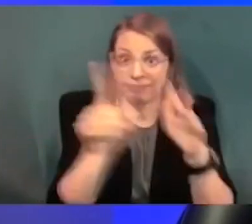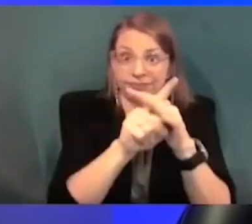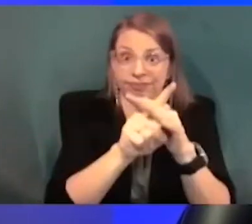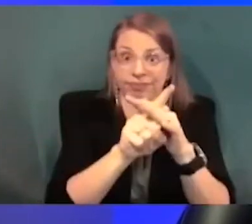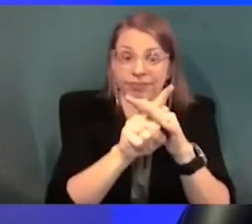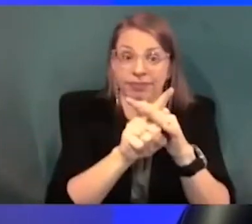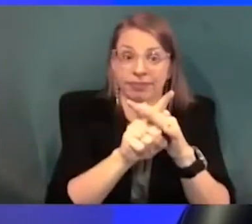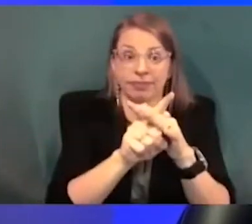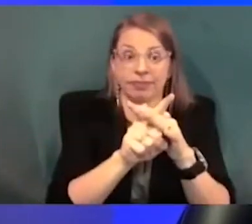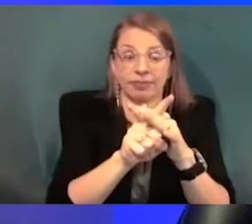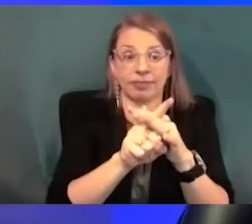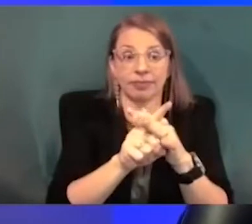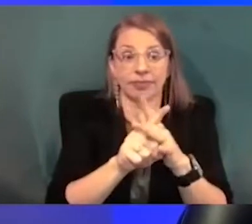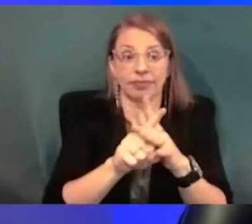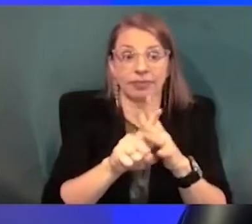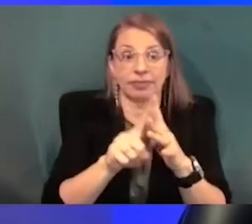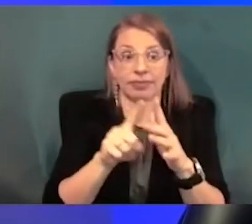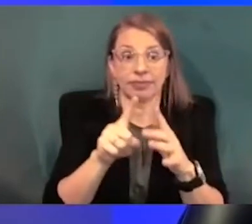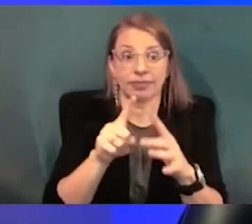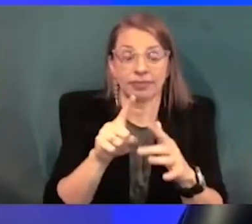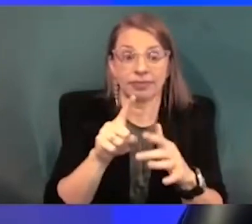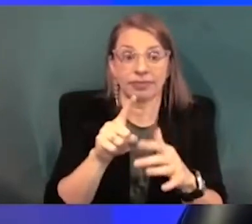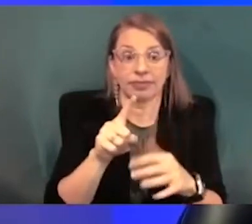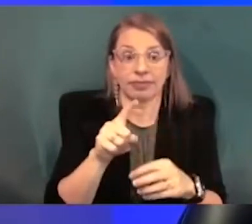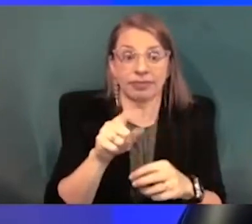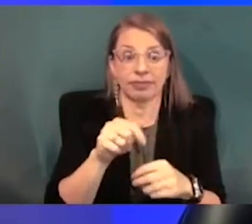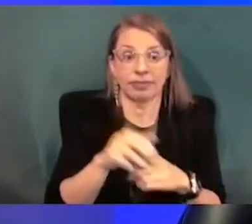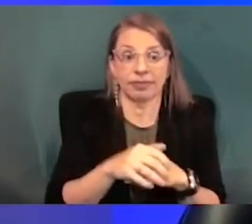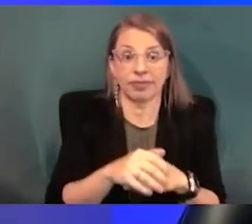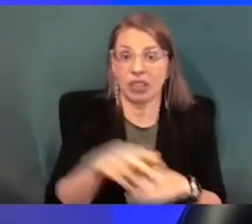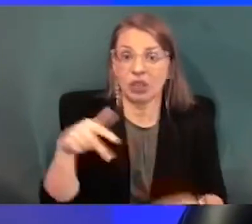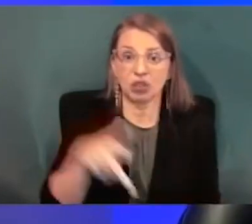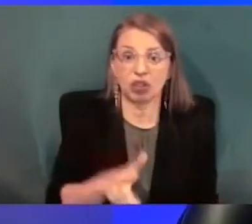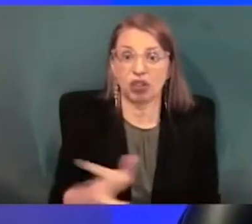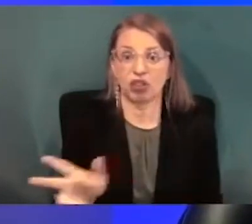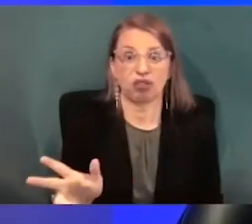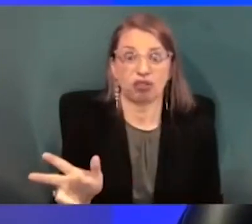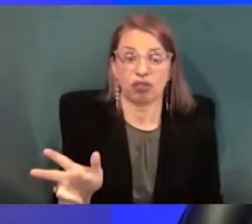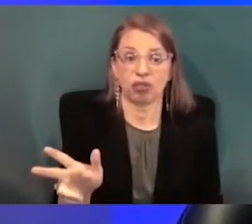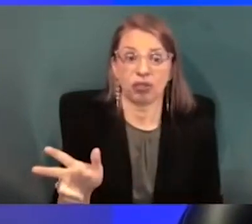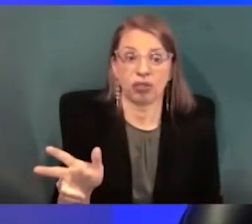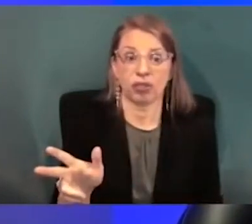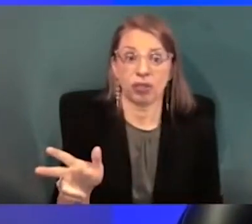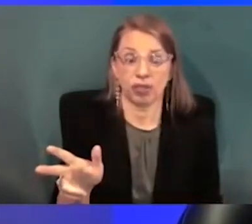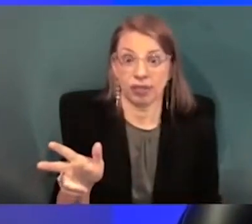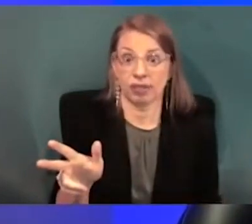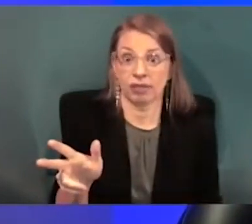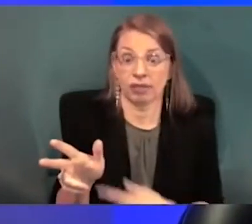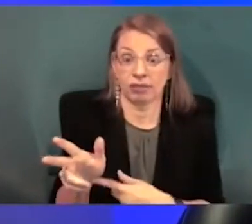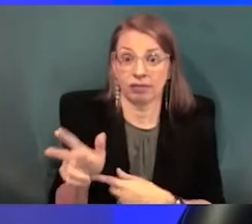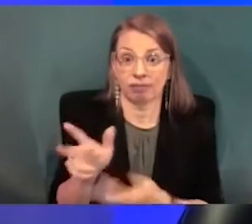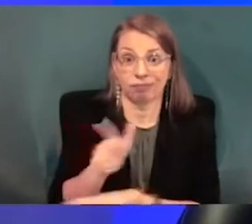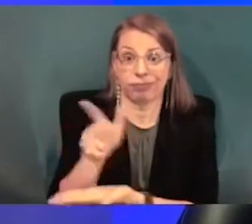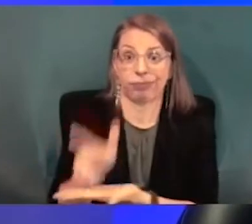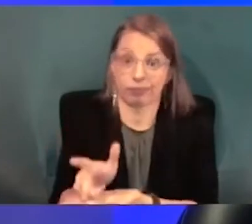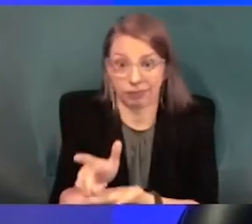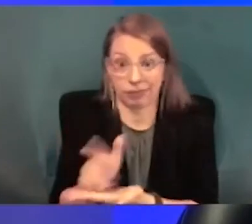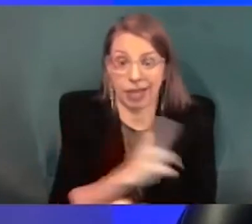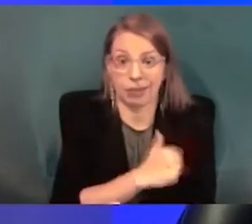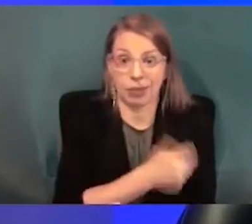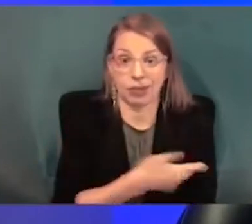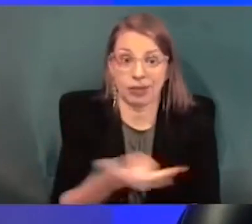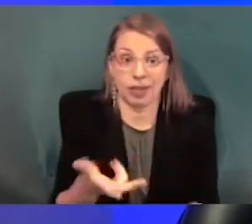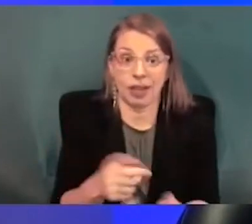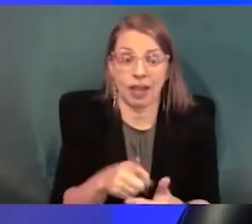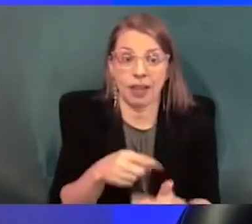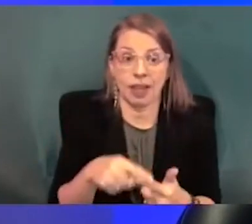was as we were, I turned the corner to come to the hospital, and all of a sudden you're seeing these